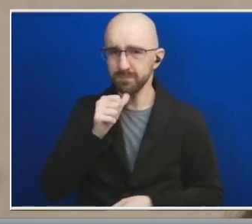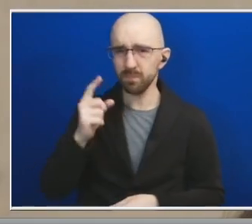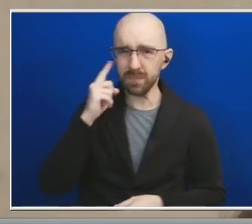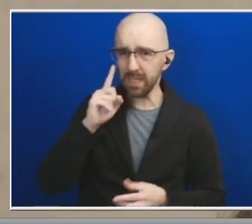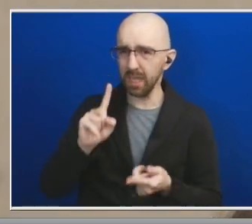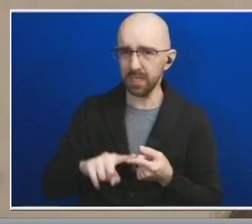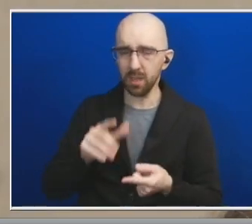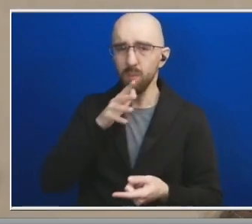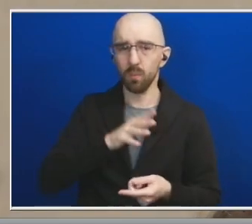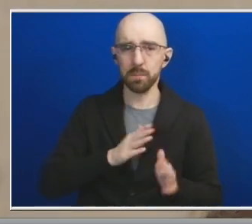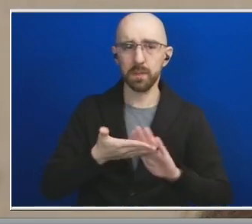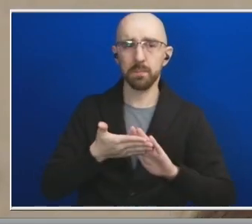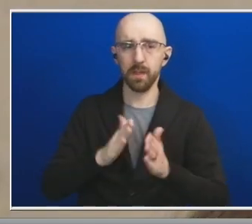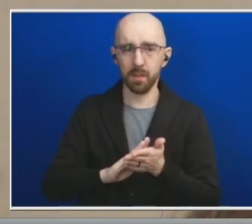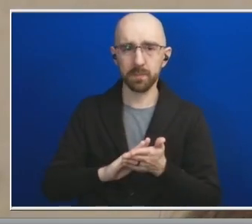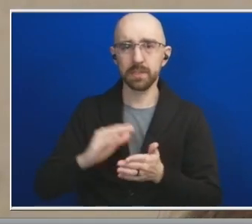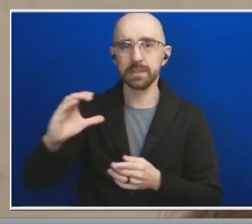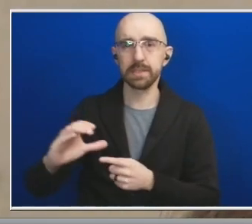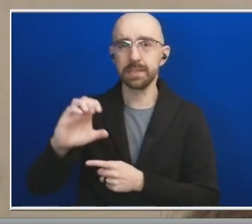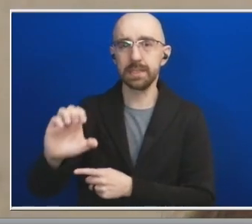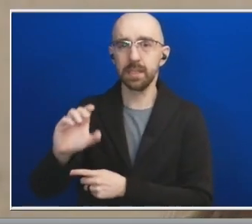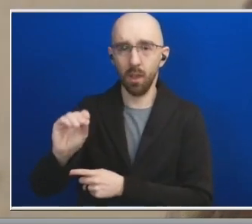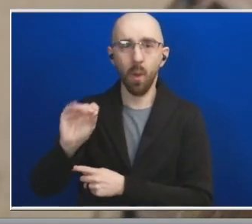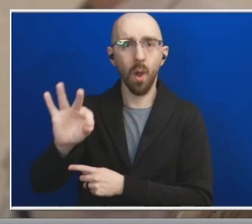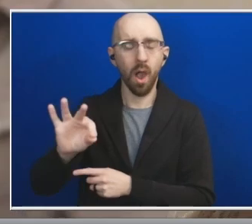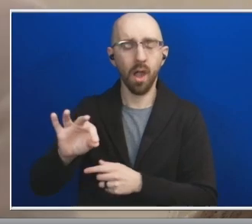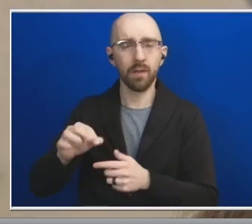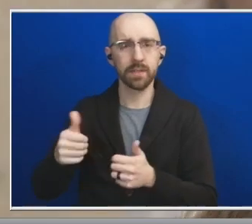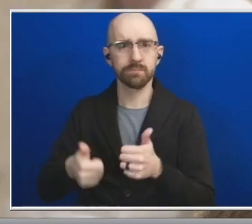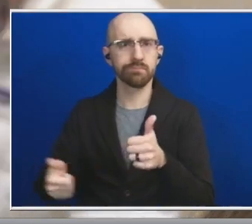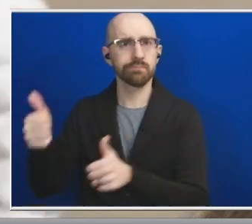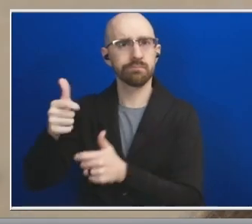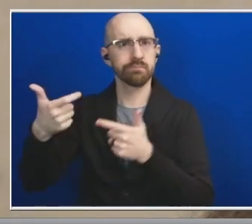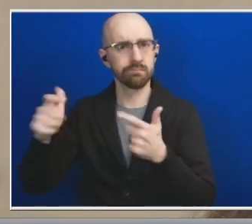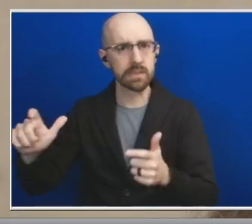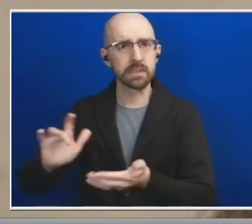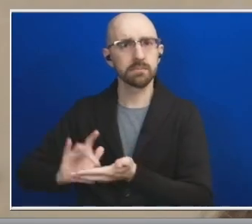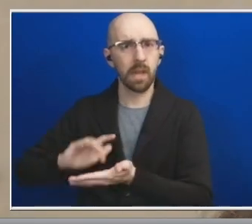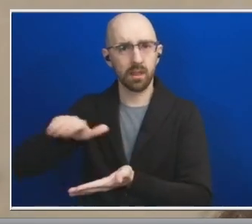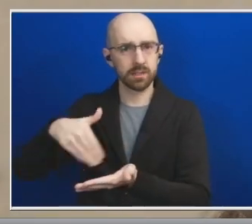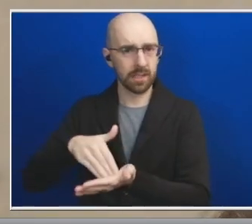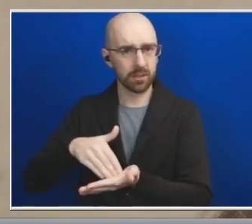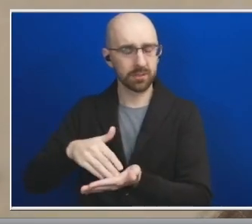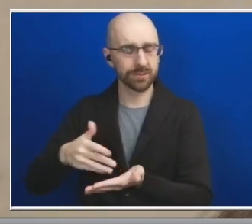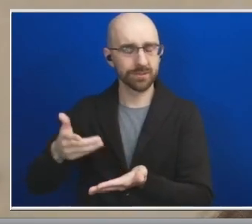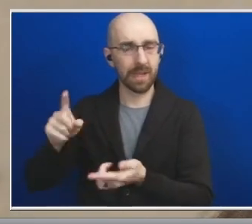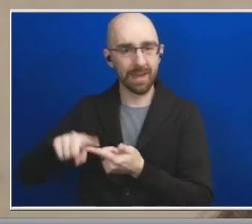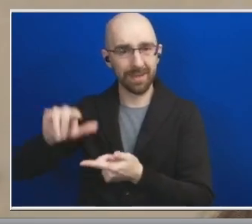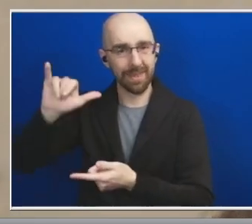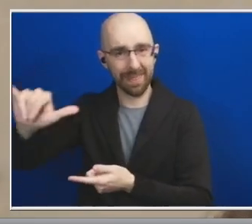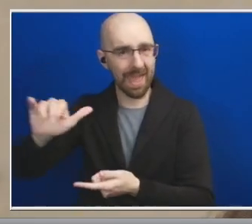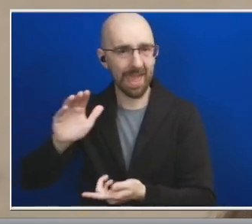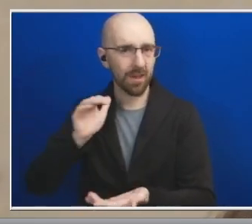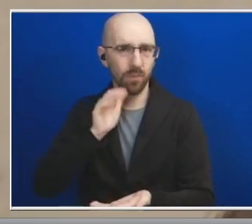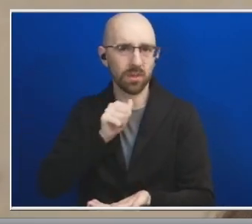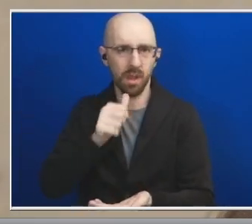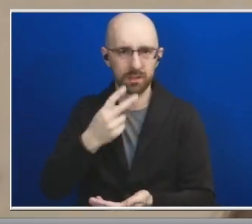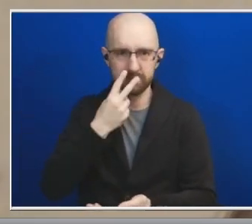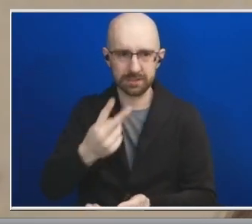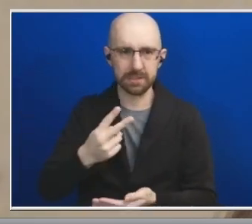become the CEOs of the major medical centers that you're going to start seeing the